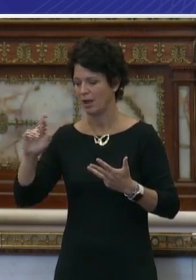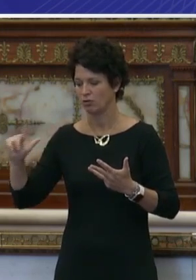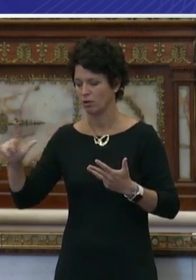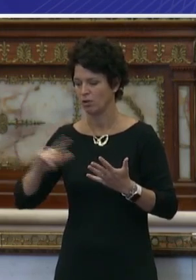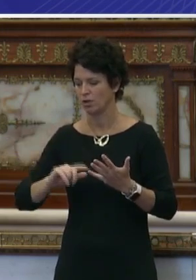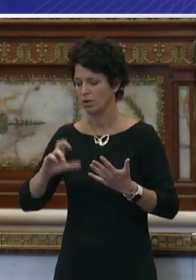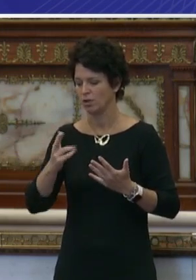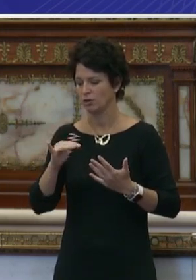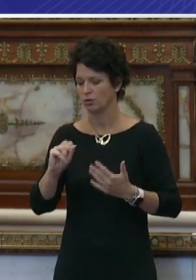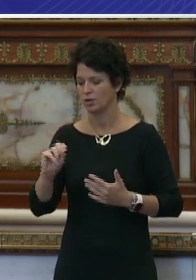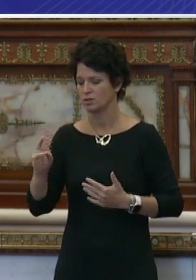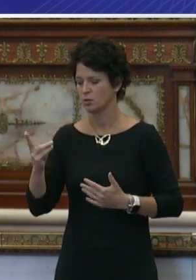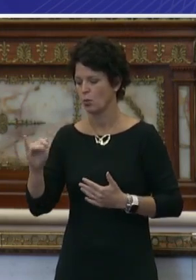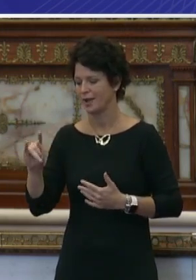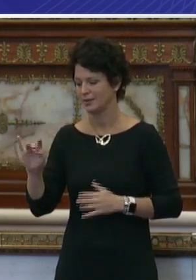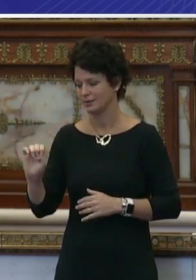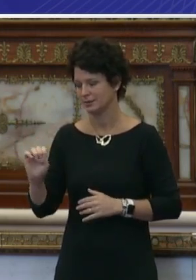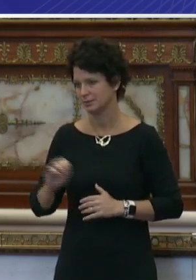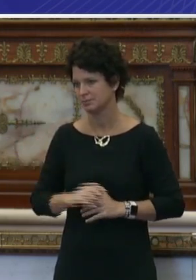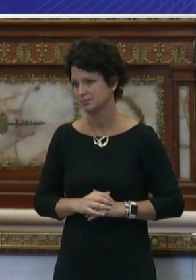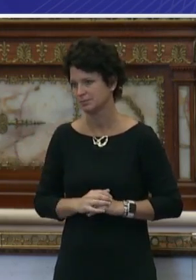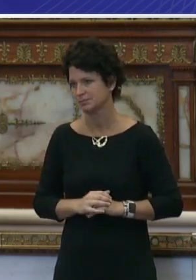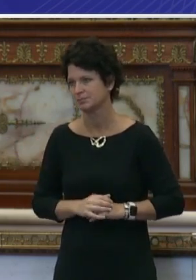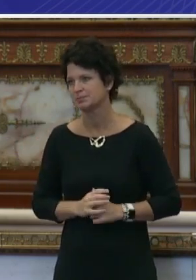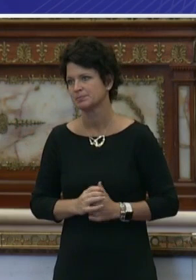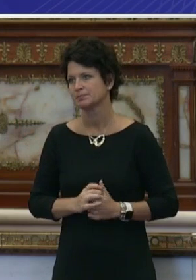and Chris White.